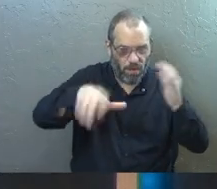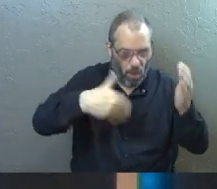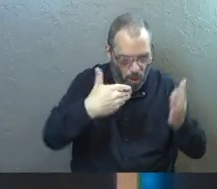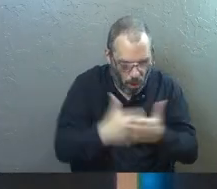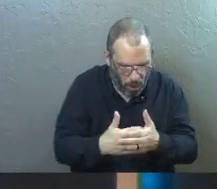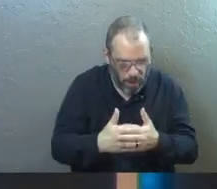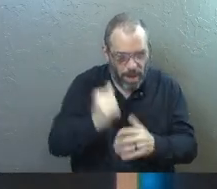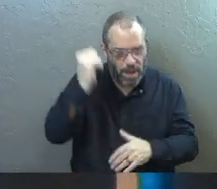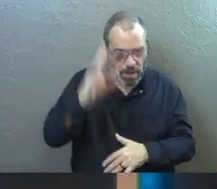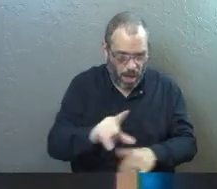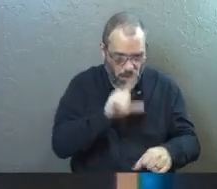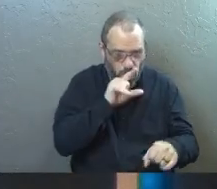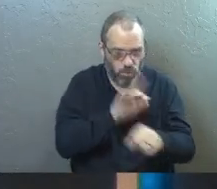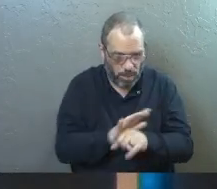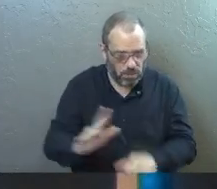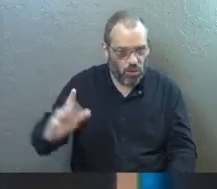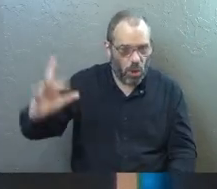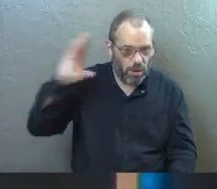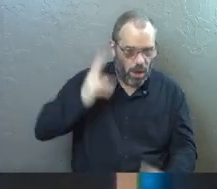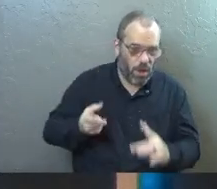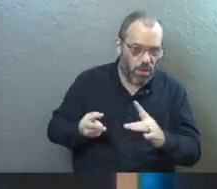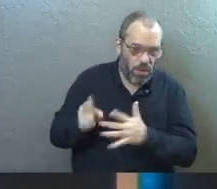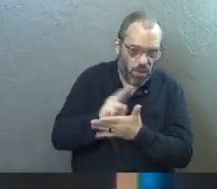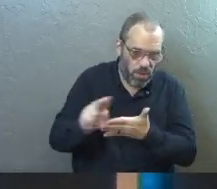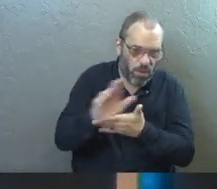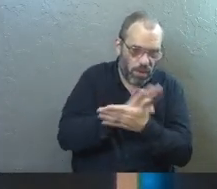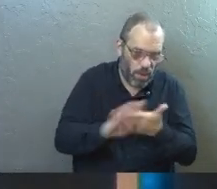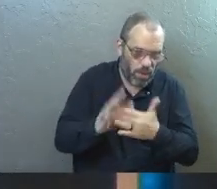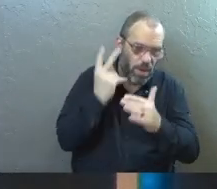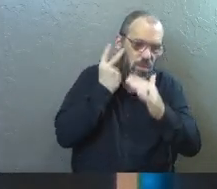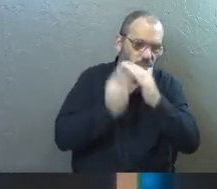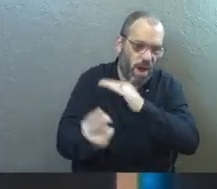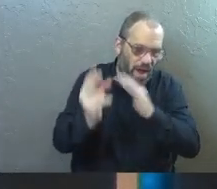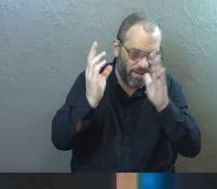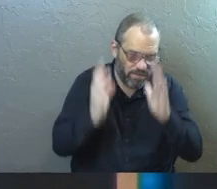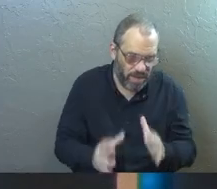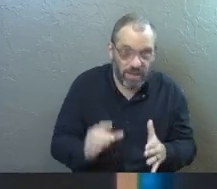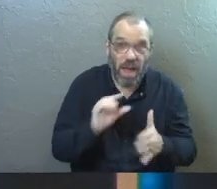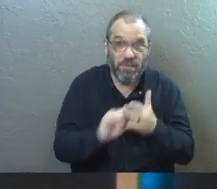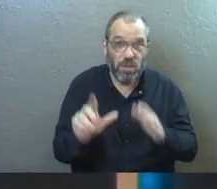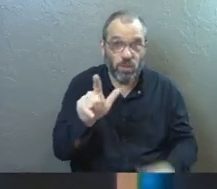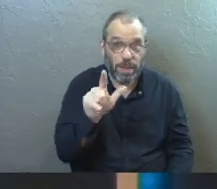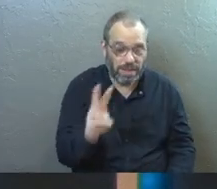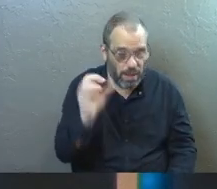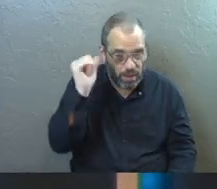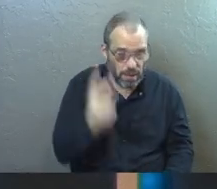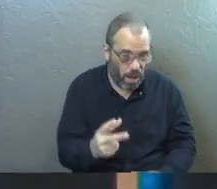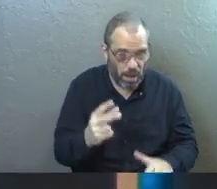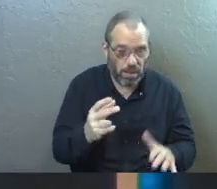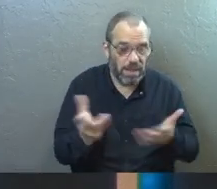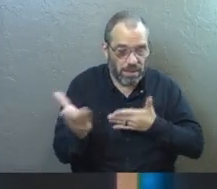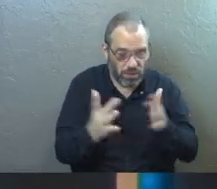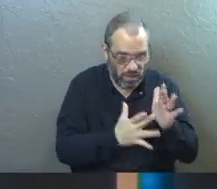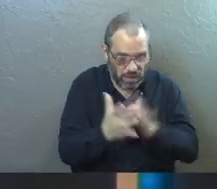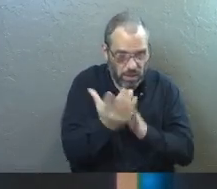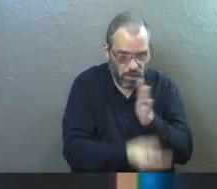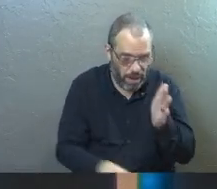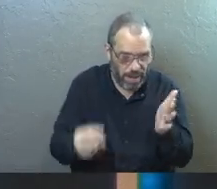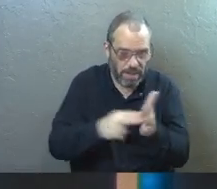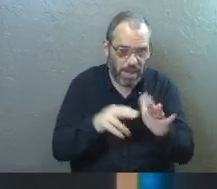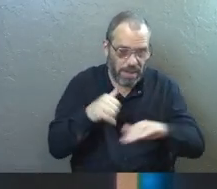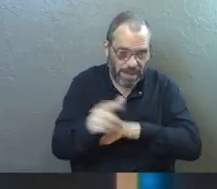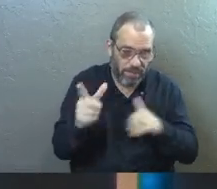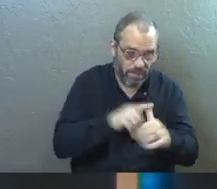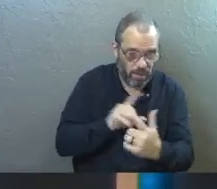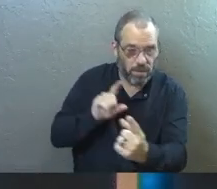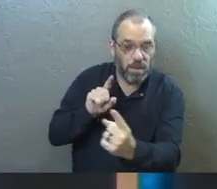things, as God promised long ago through his holy prophets. And then to verse 26, when God raised up his servant Jesus, he sent him